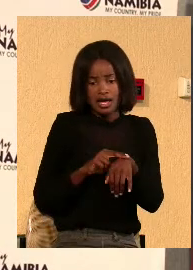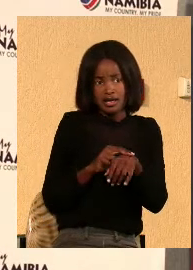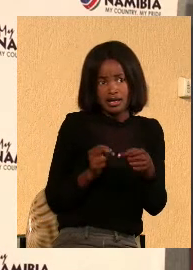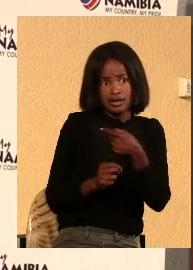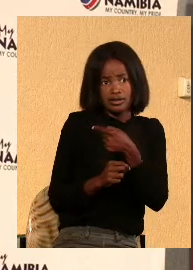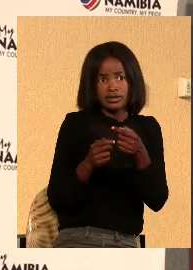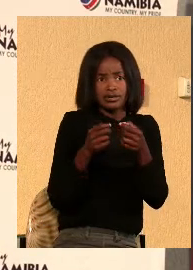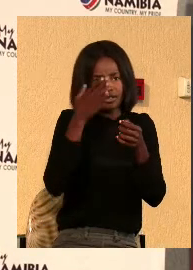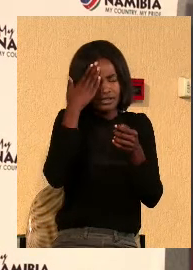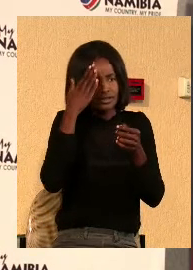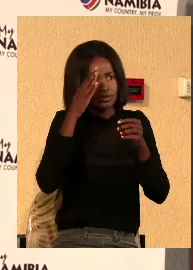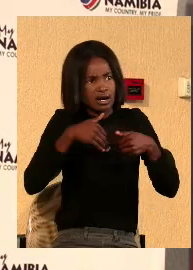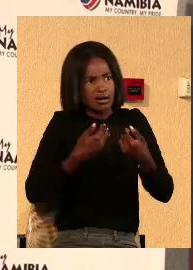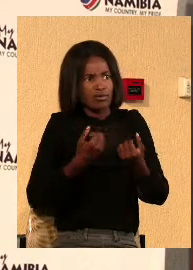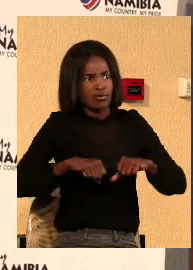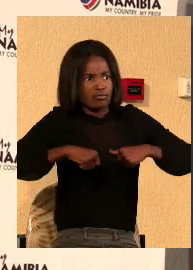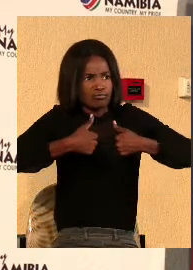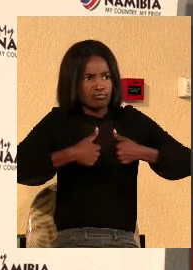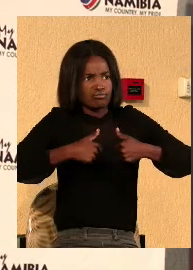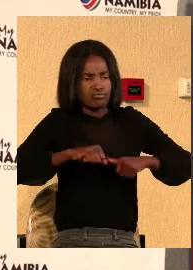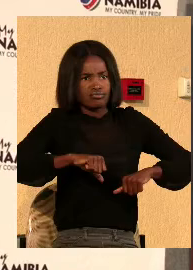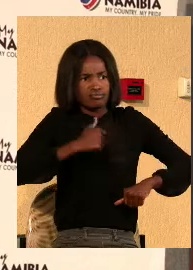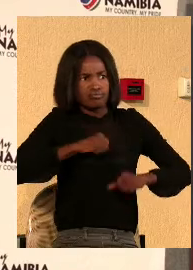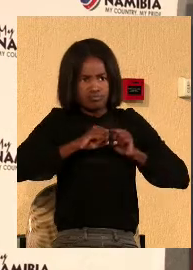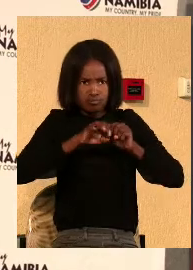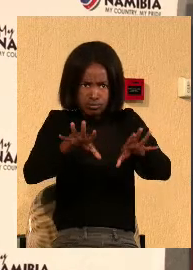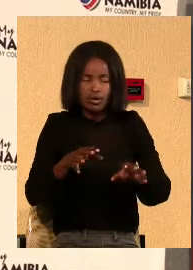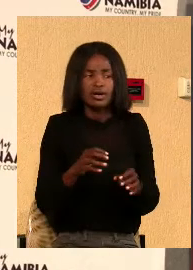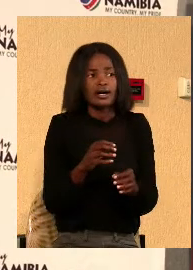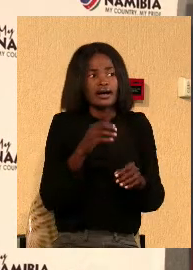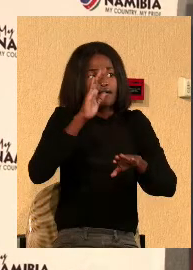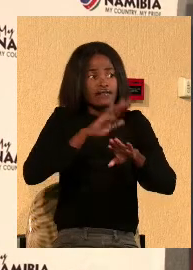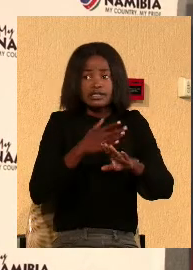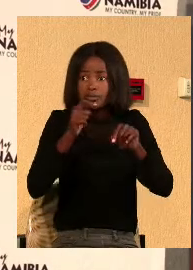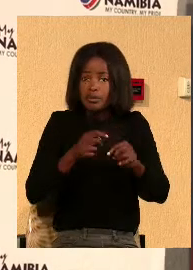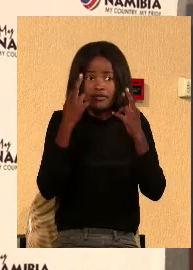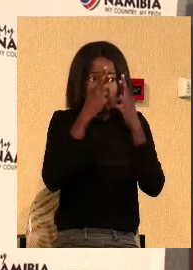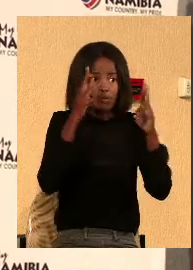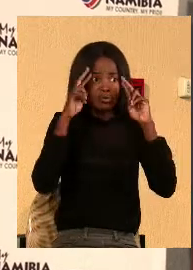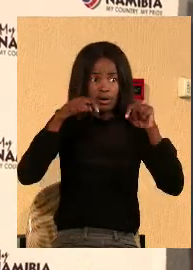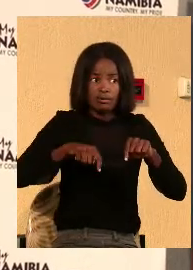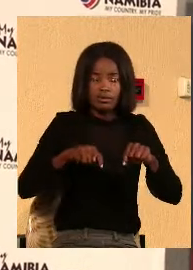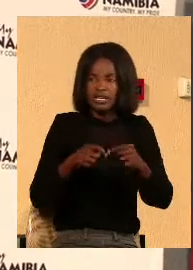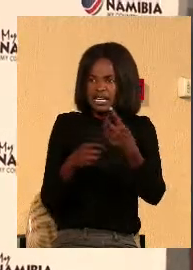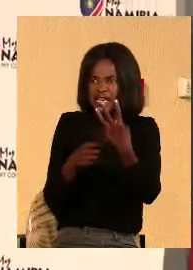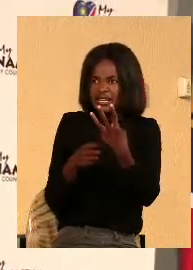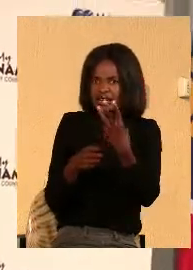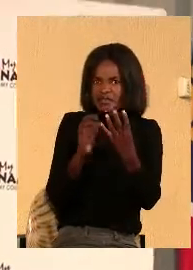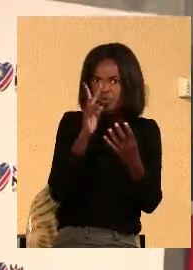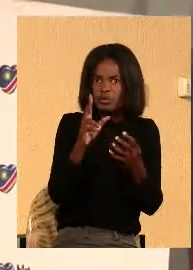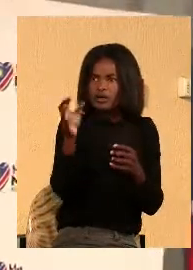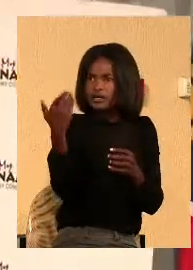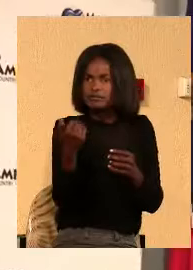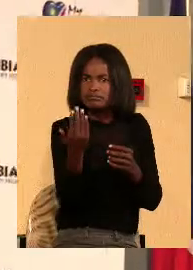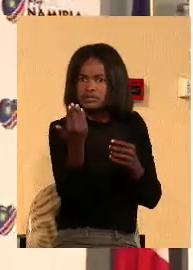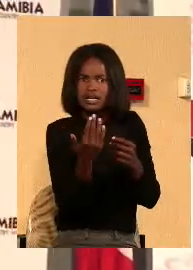more in detail, but basically what it means that we go out, even in this room, and we take out 3 or 4 people, even